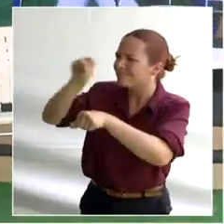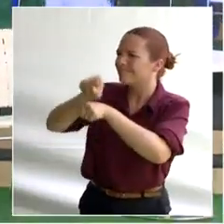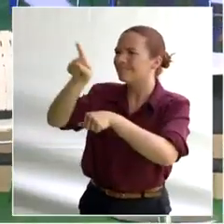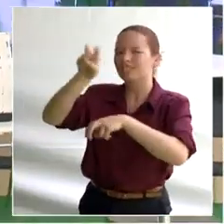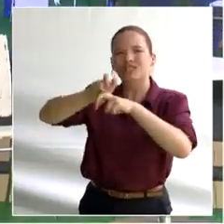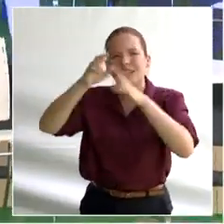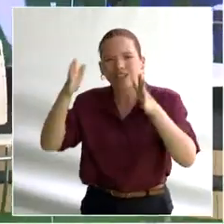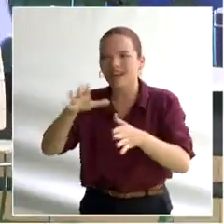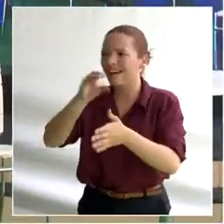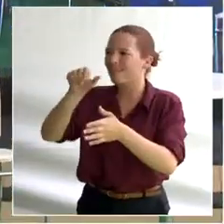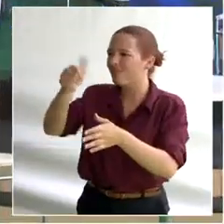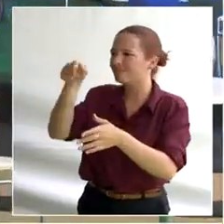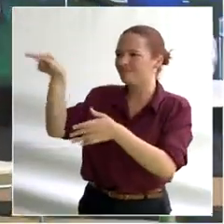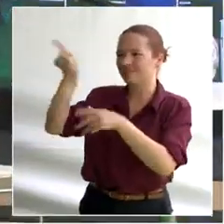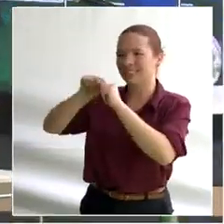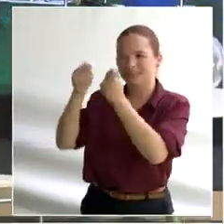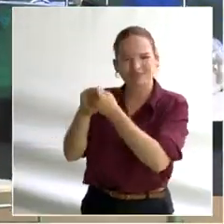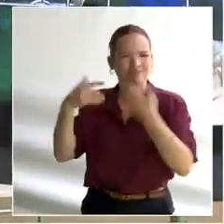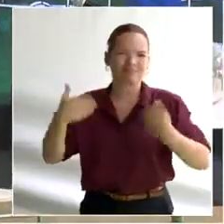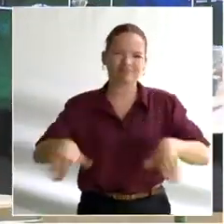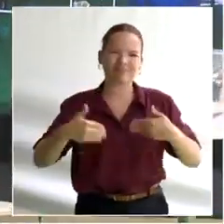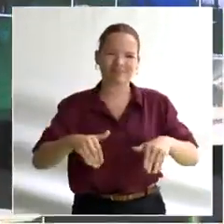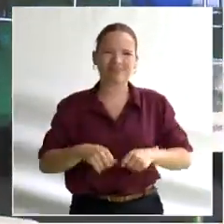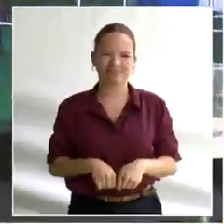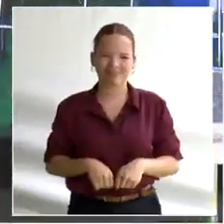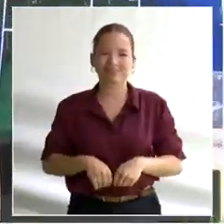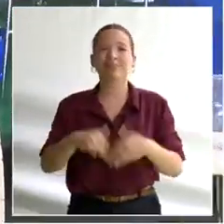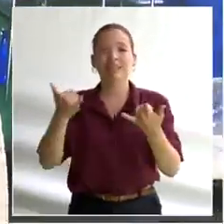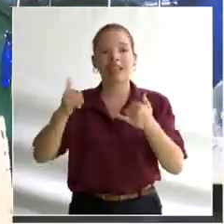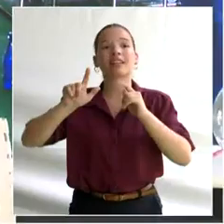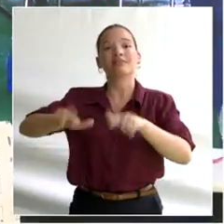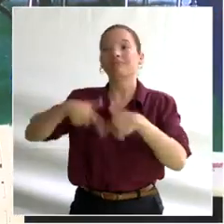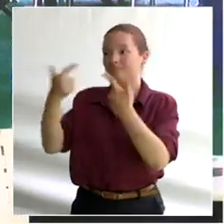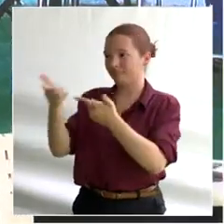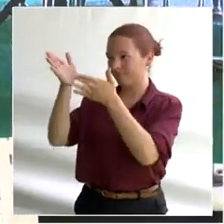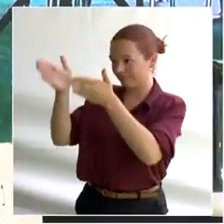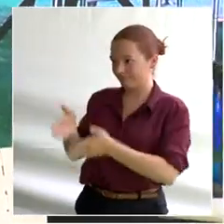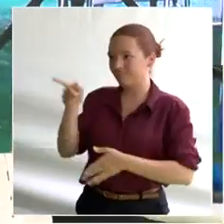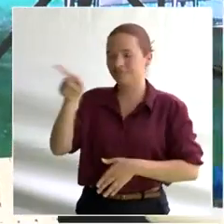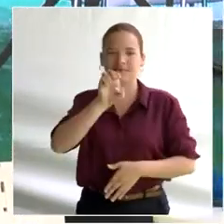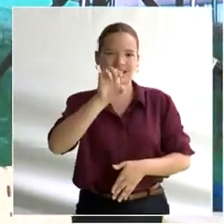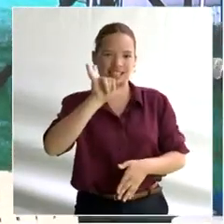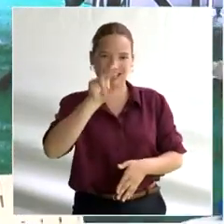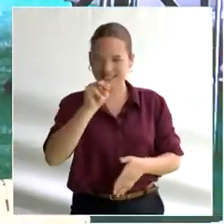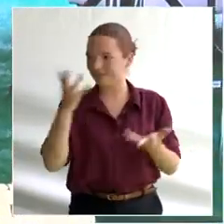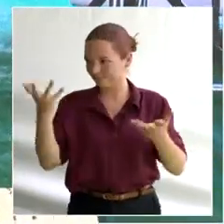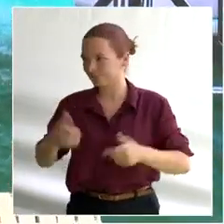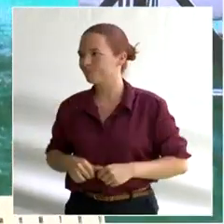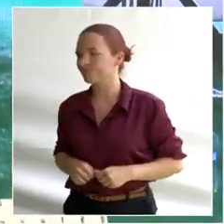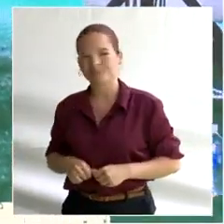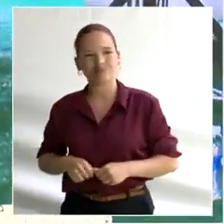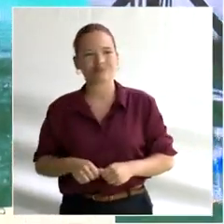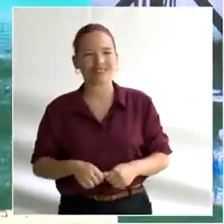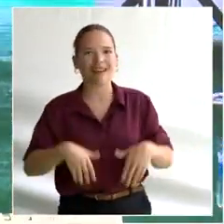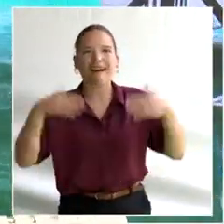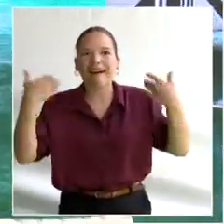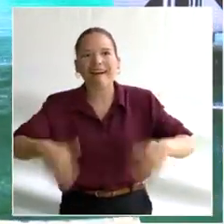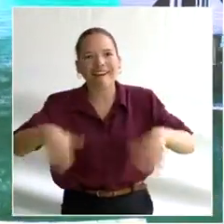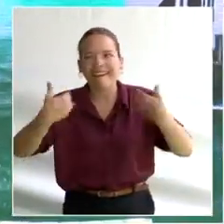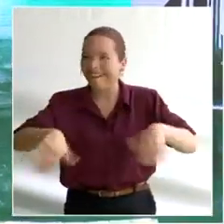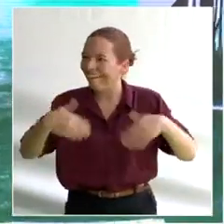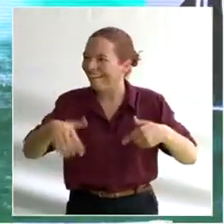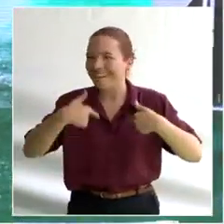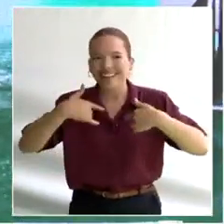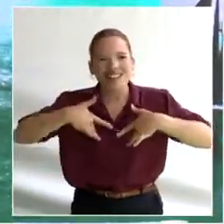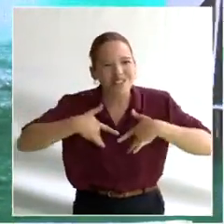Thank you so much. And welcome everyone here today. It's a special day when we kick off the tournament here on the